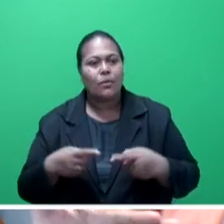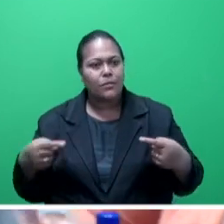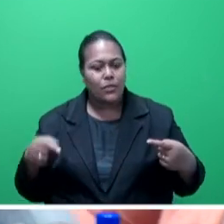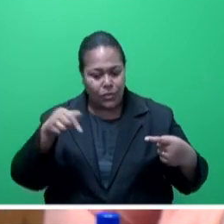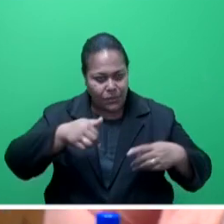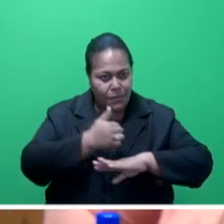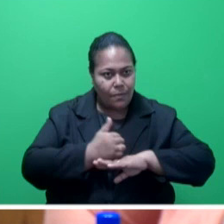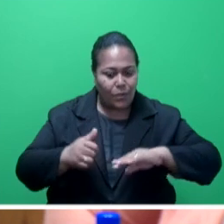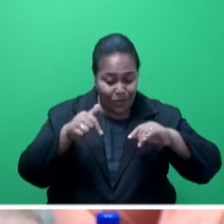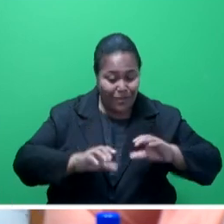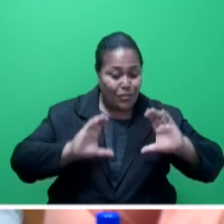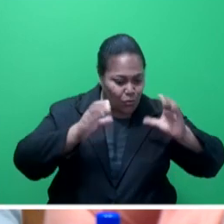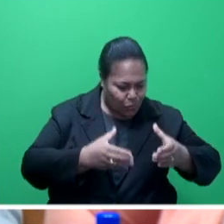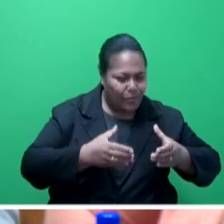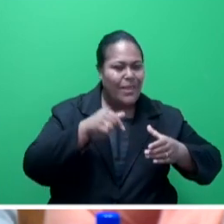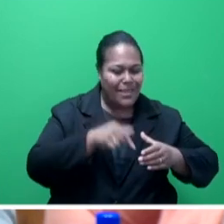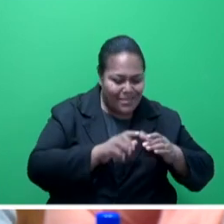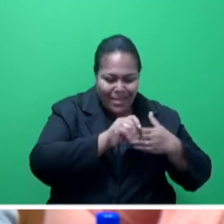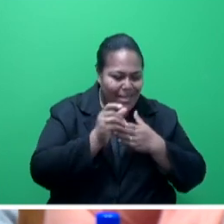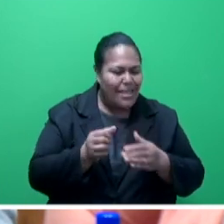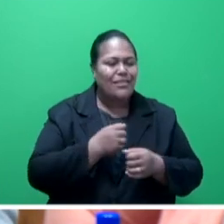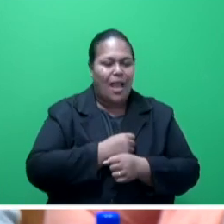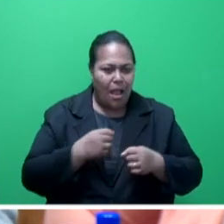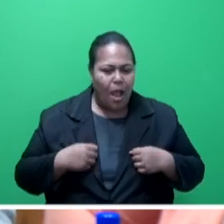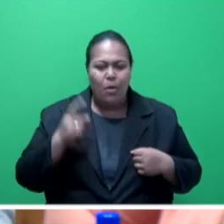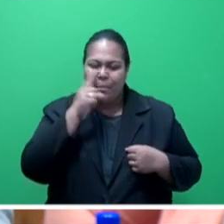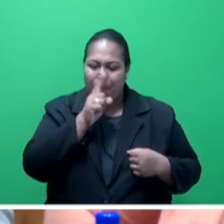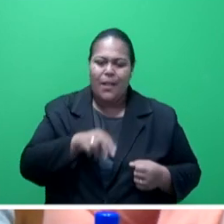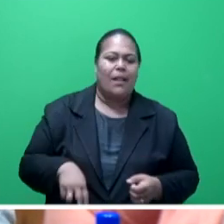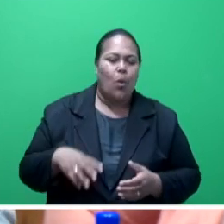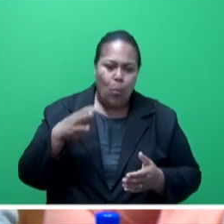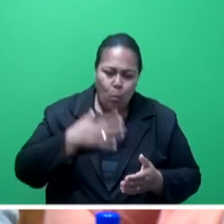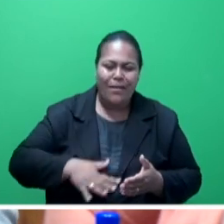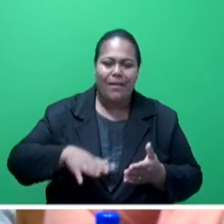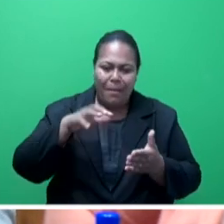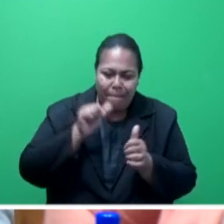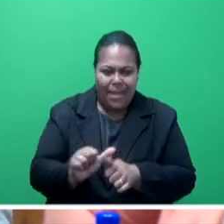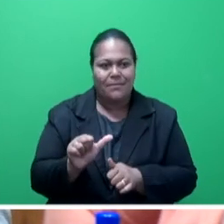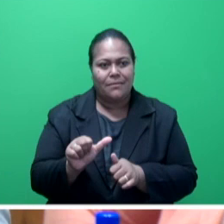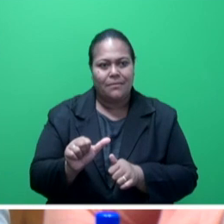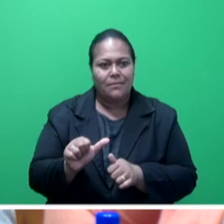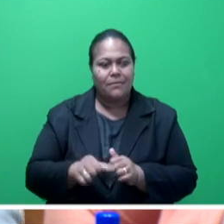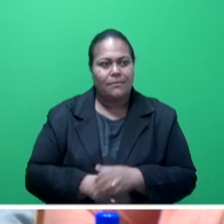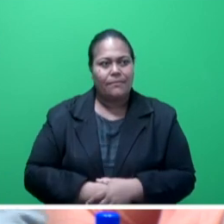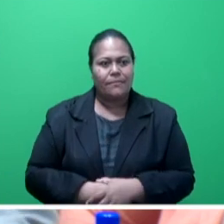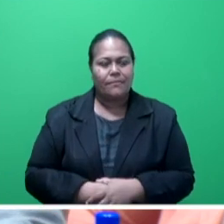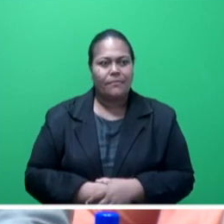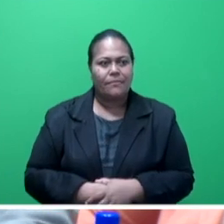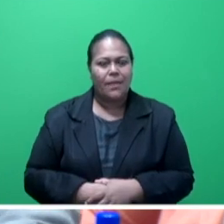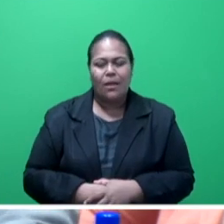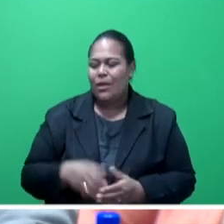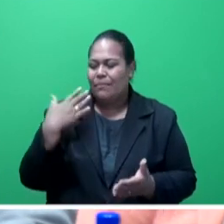this party, this leader thinks our people deserve the best. They deserve the best. We have been doing that for the past